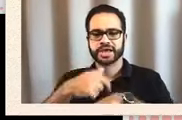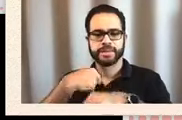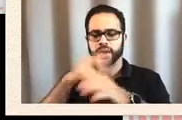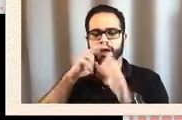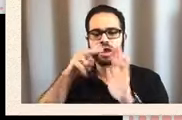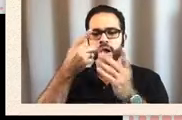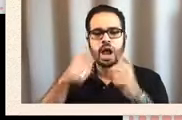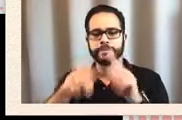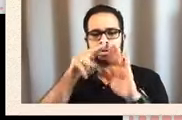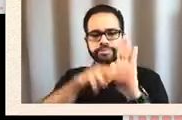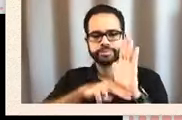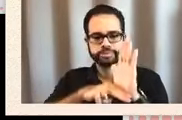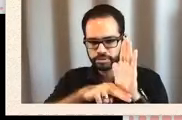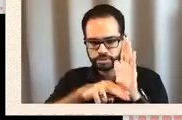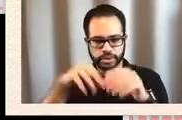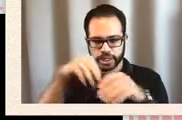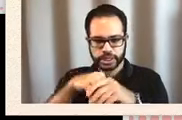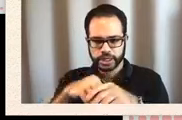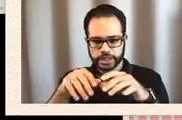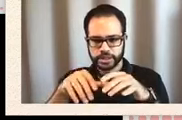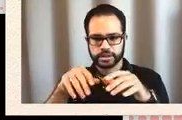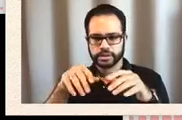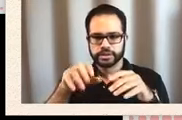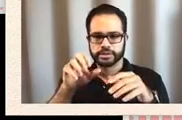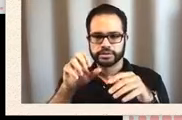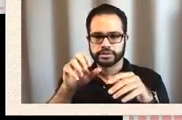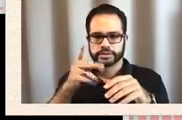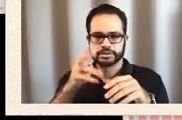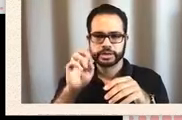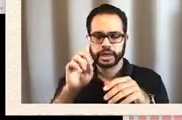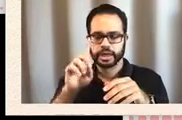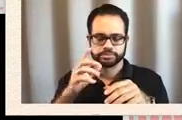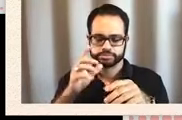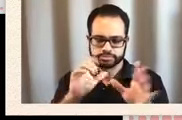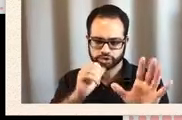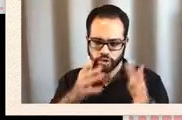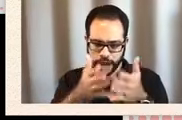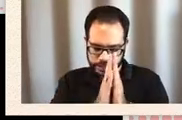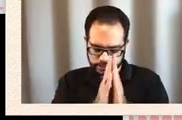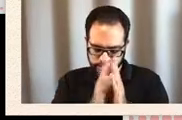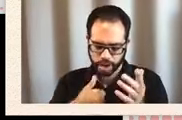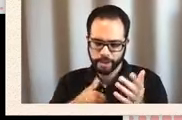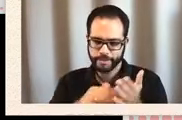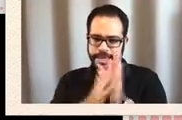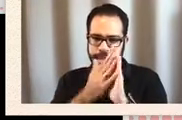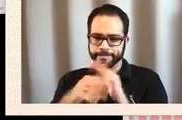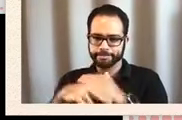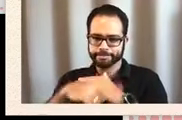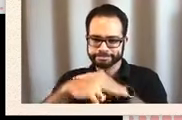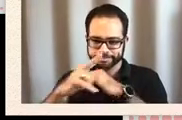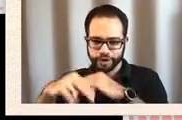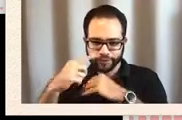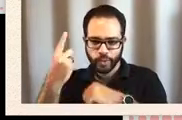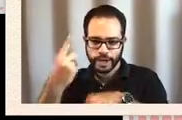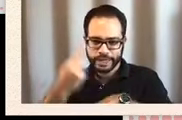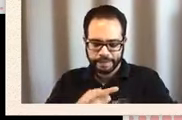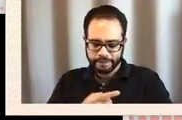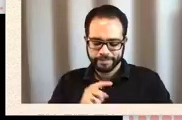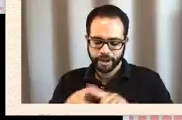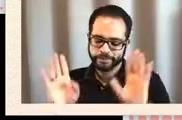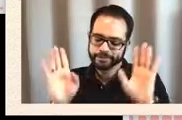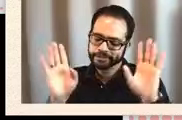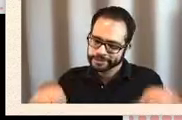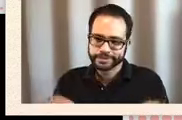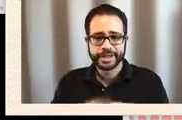I was a mermaid for a day. Oh, that's awesome. But, you know, it shows your relationships